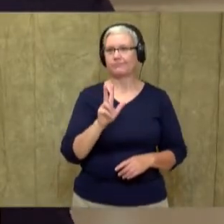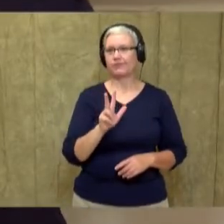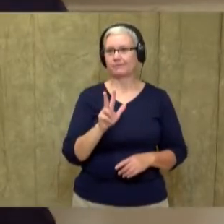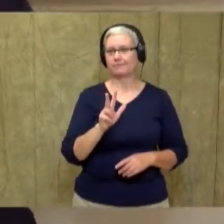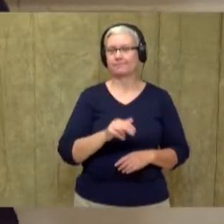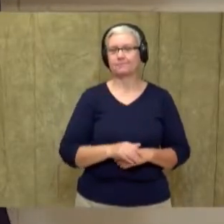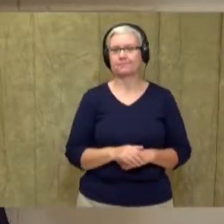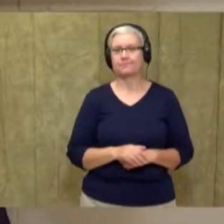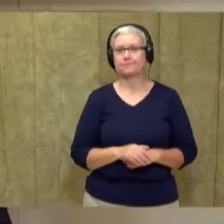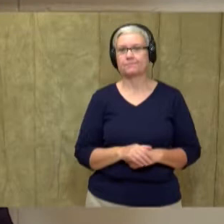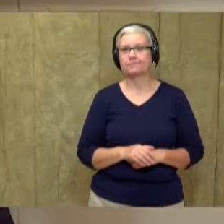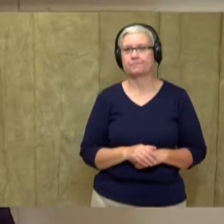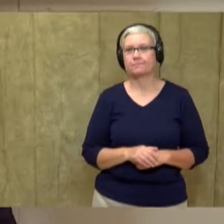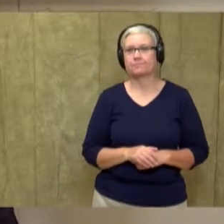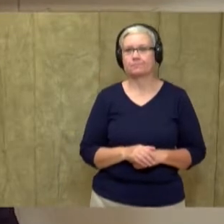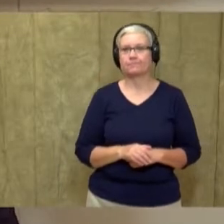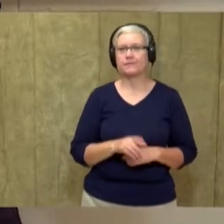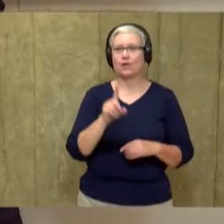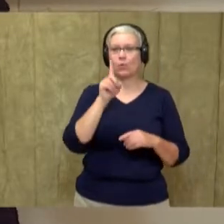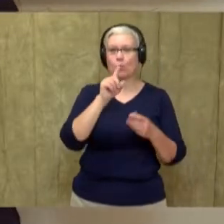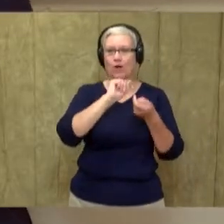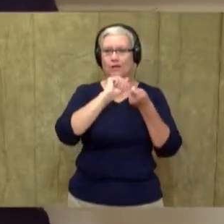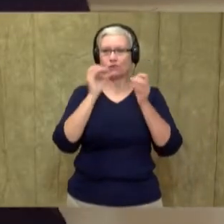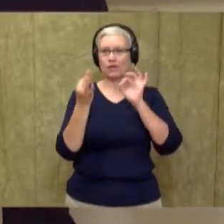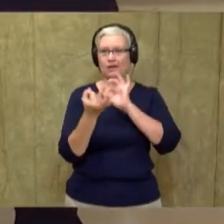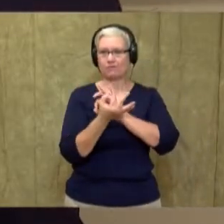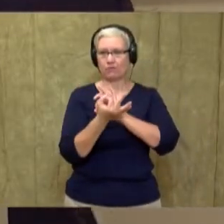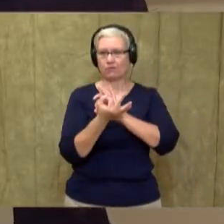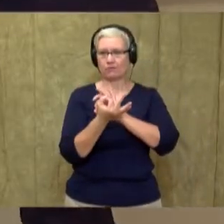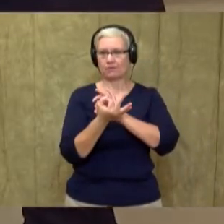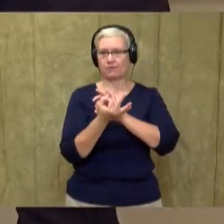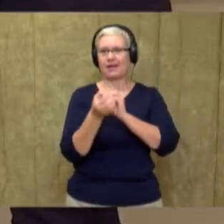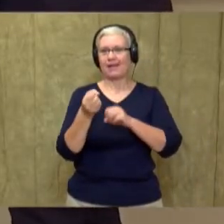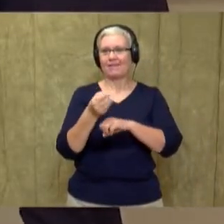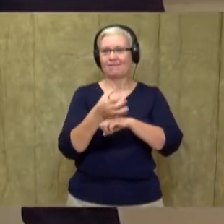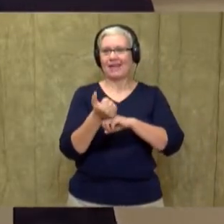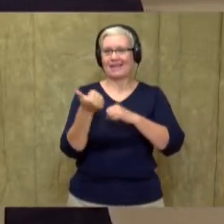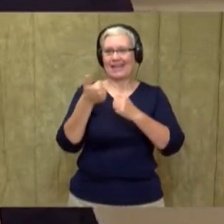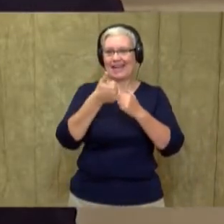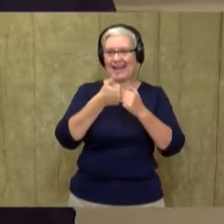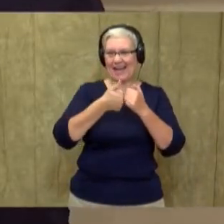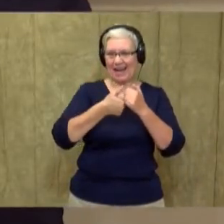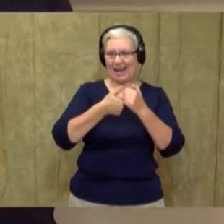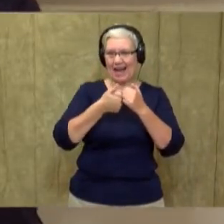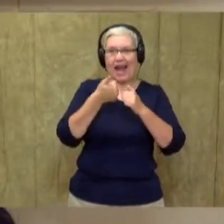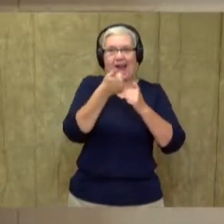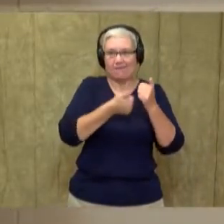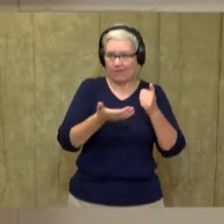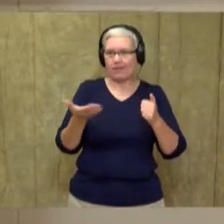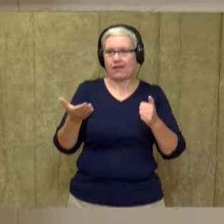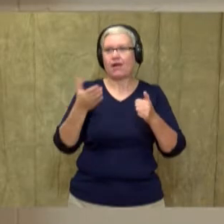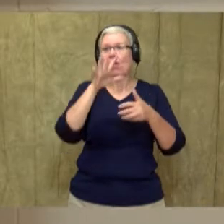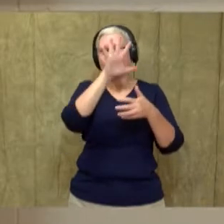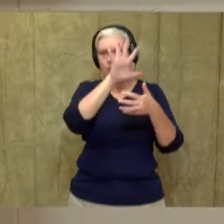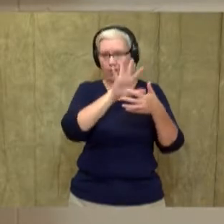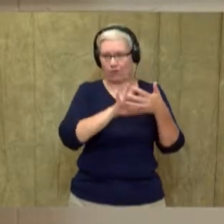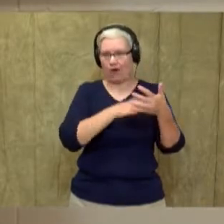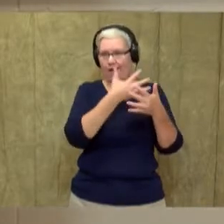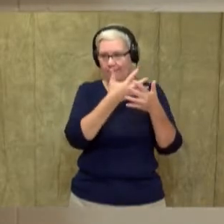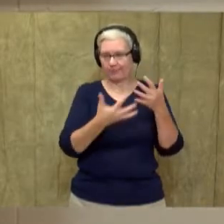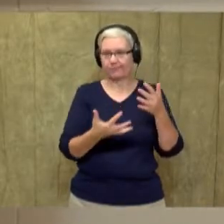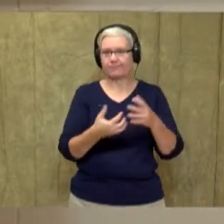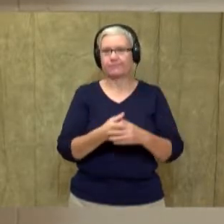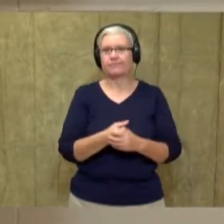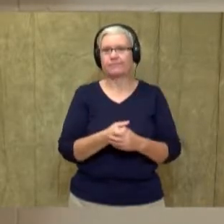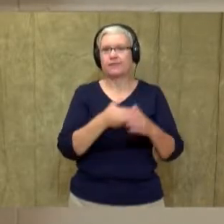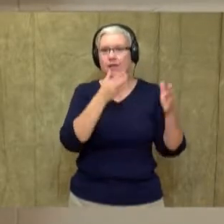this one transformation has affected every aspect of our graph, and we can also see that these patterns that we